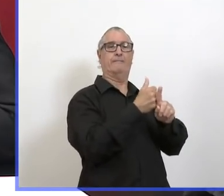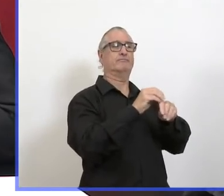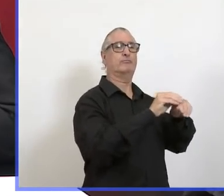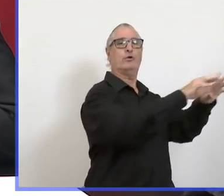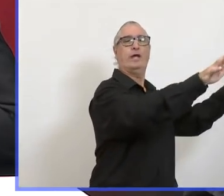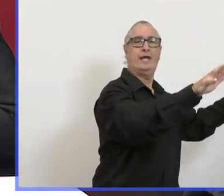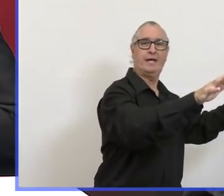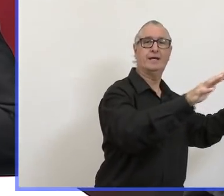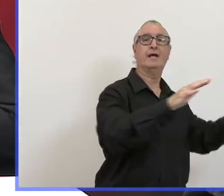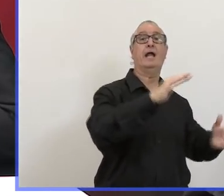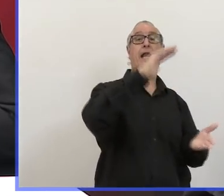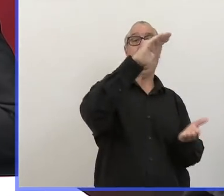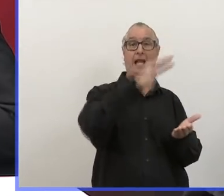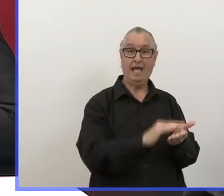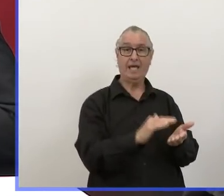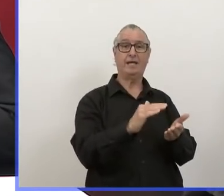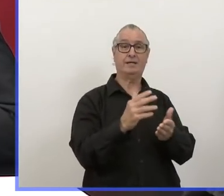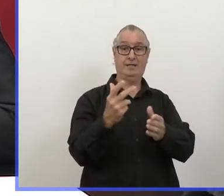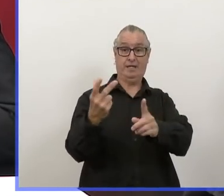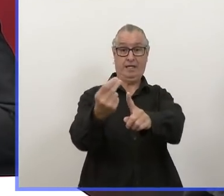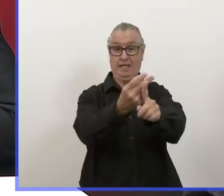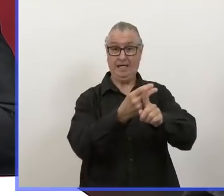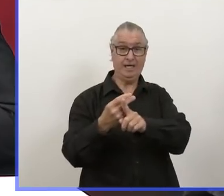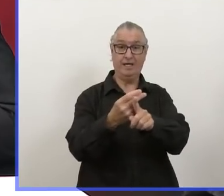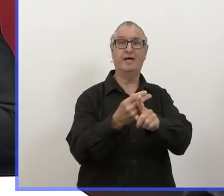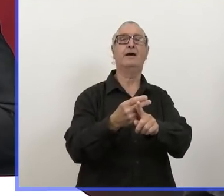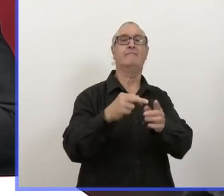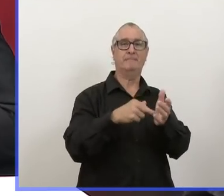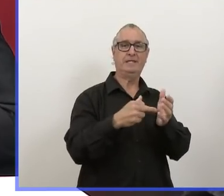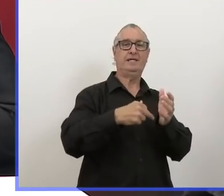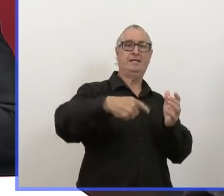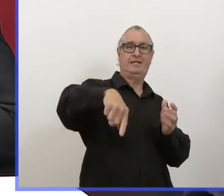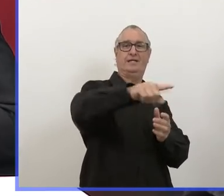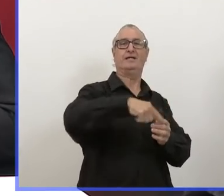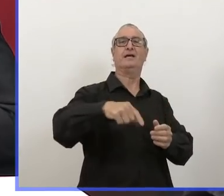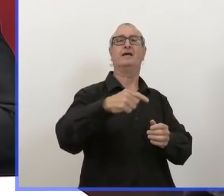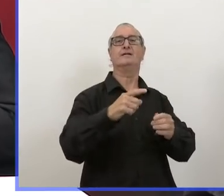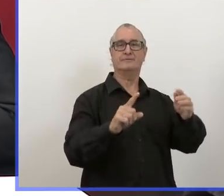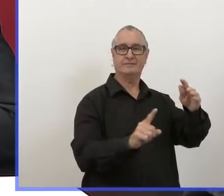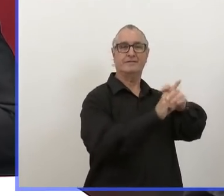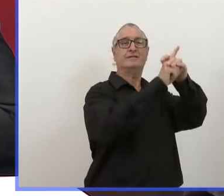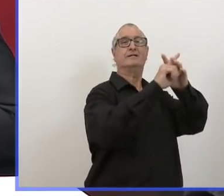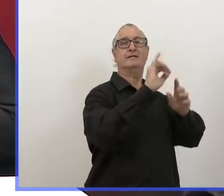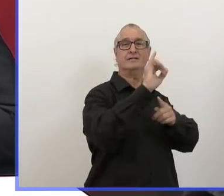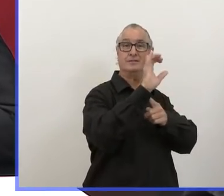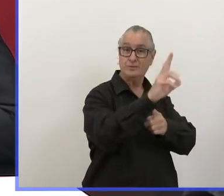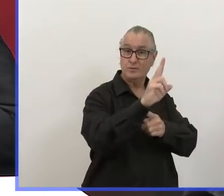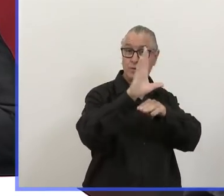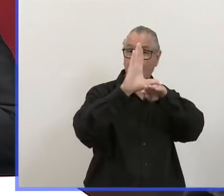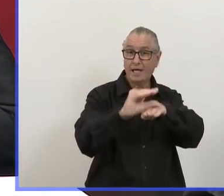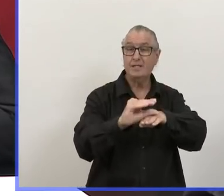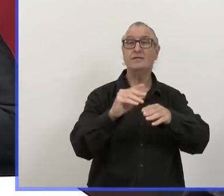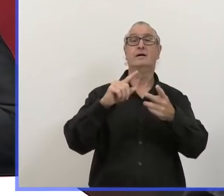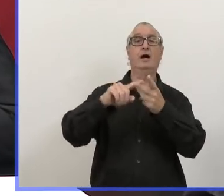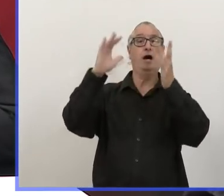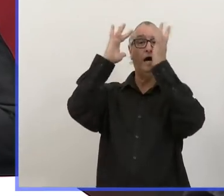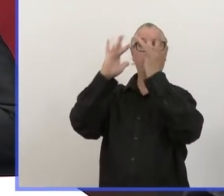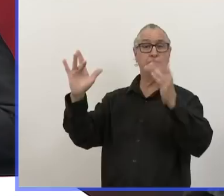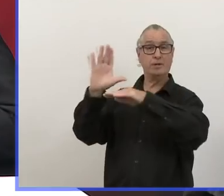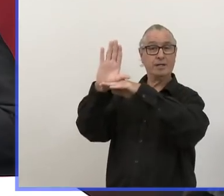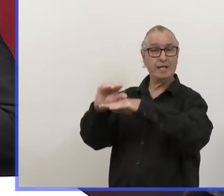turn has a reduction in the risk of developing hospitalizations and ICU stays. But even